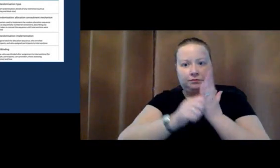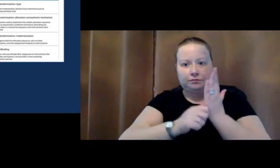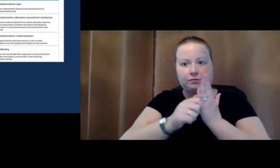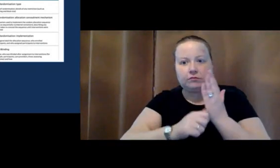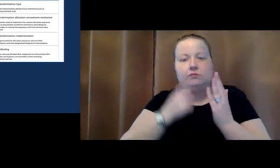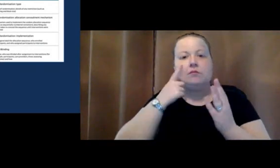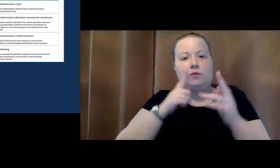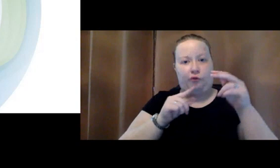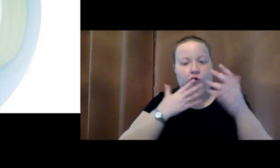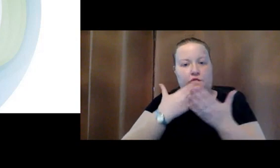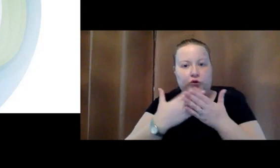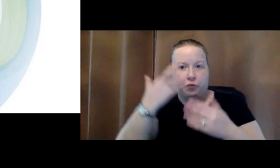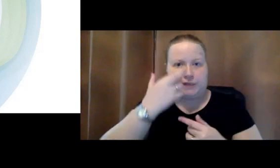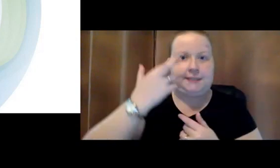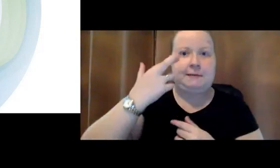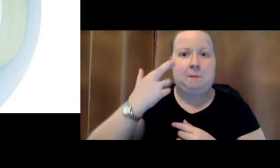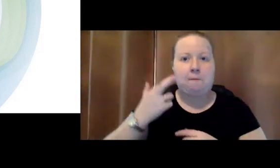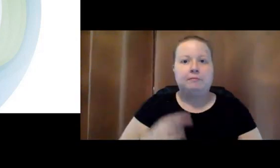good reason.